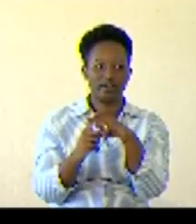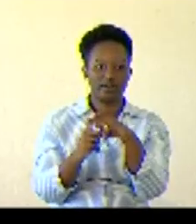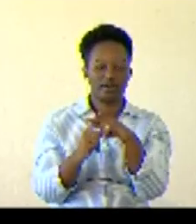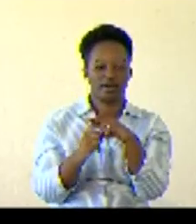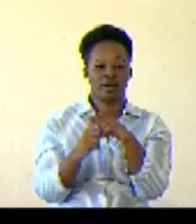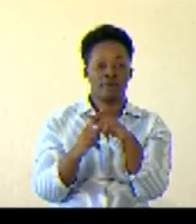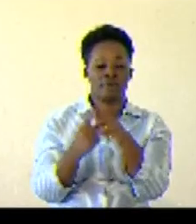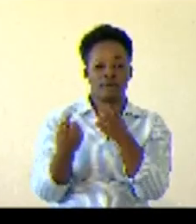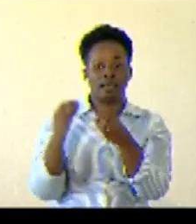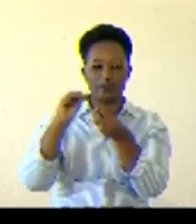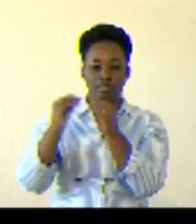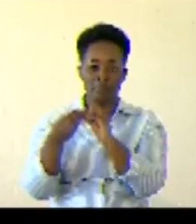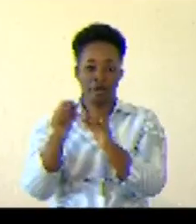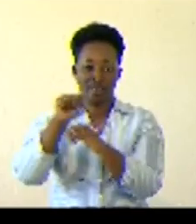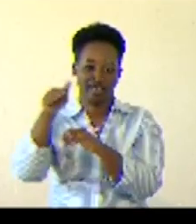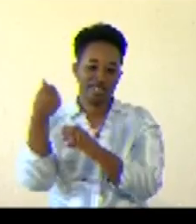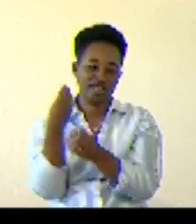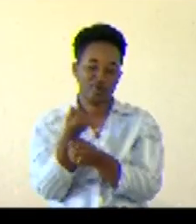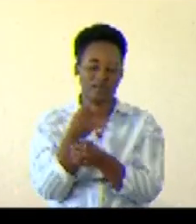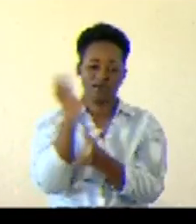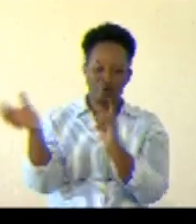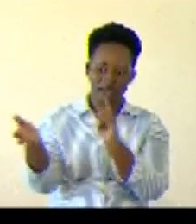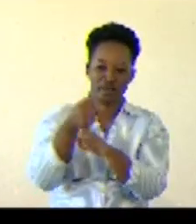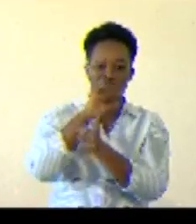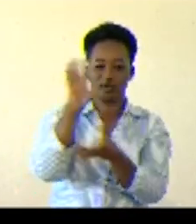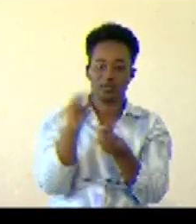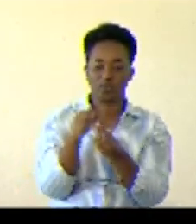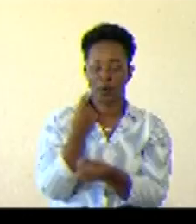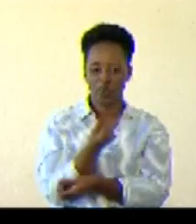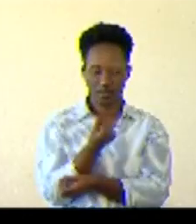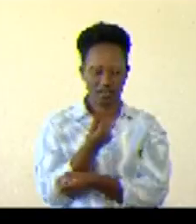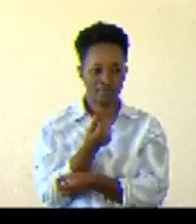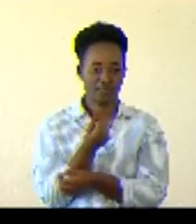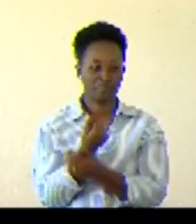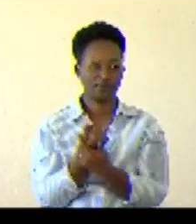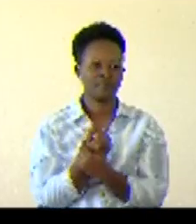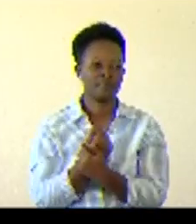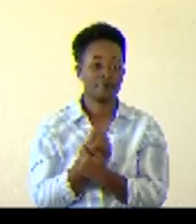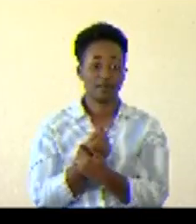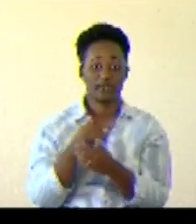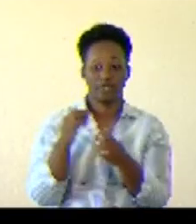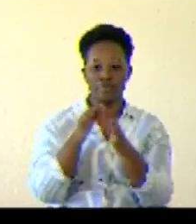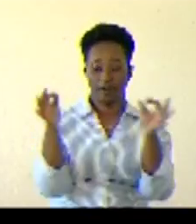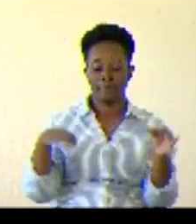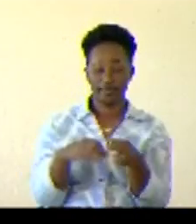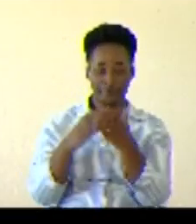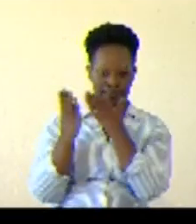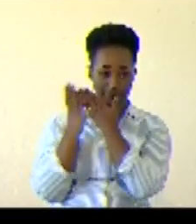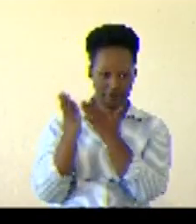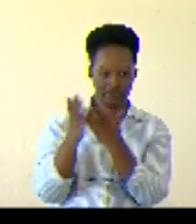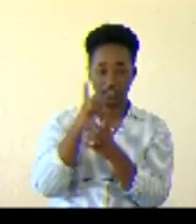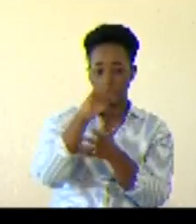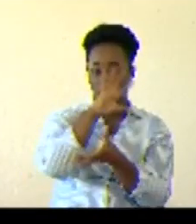fixed costs plus variable costs. You get total costs. That one you know. To get total costs, you get fixed costs